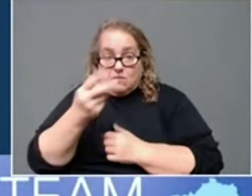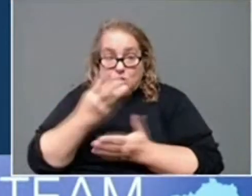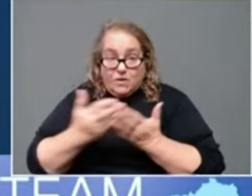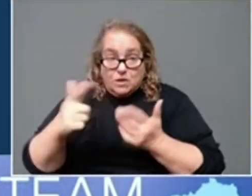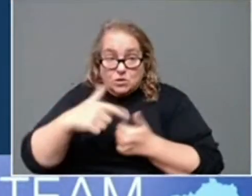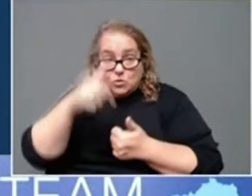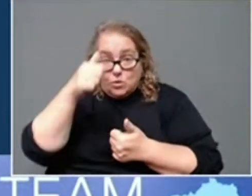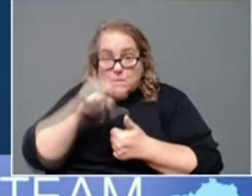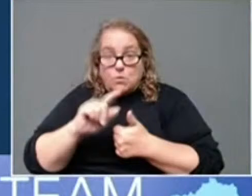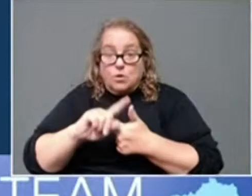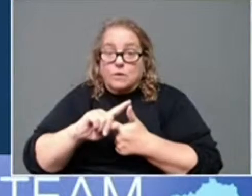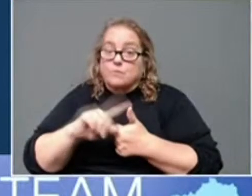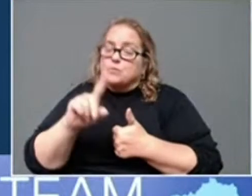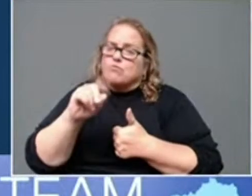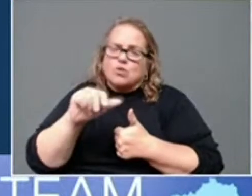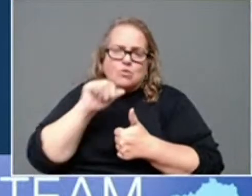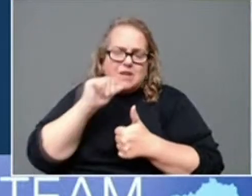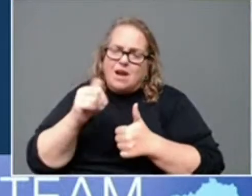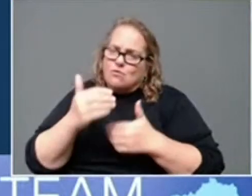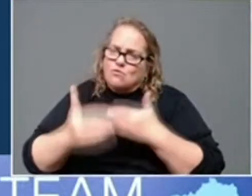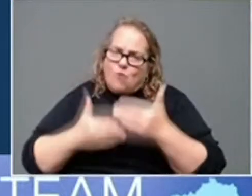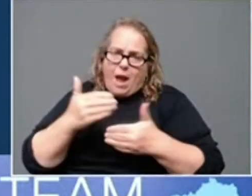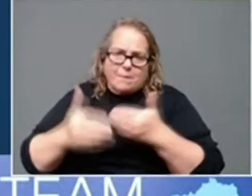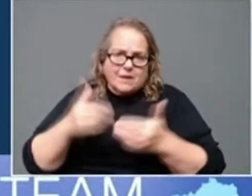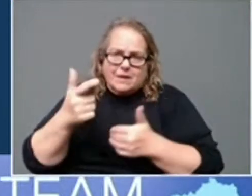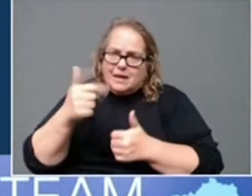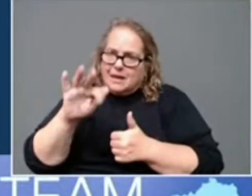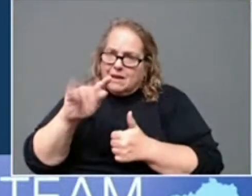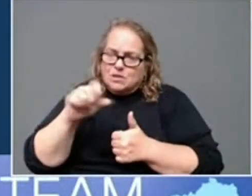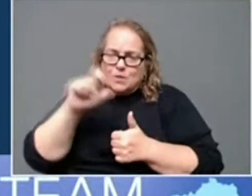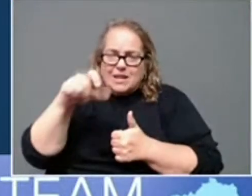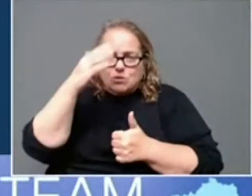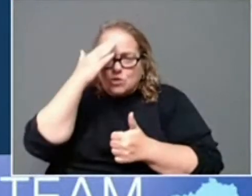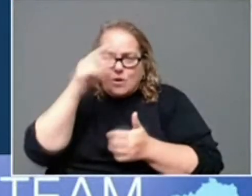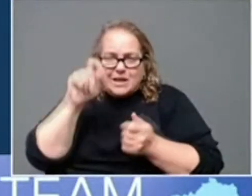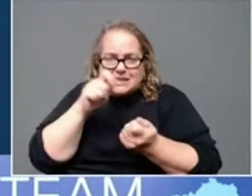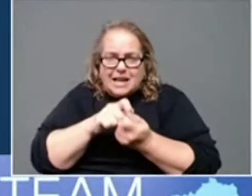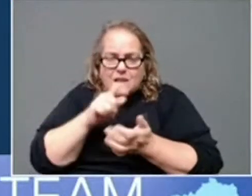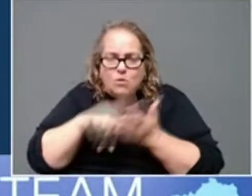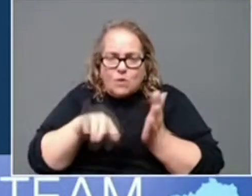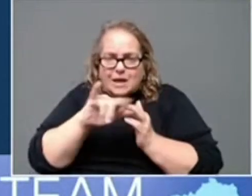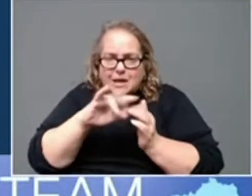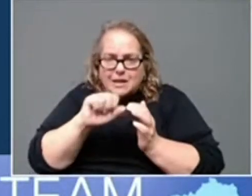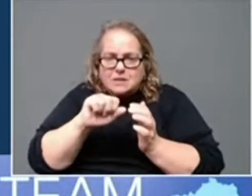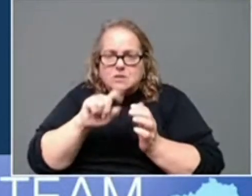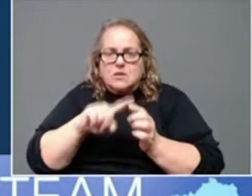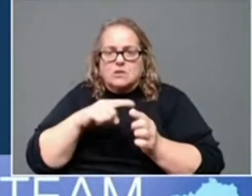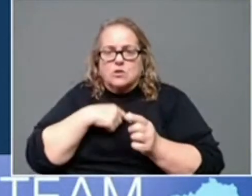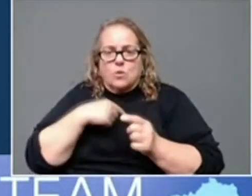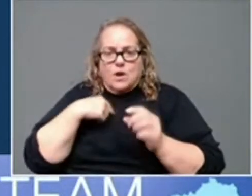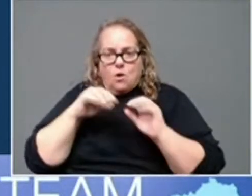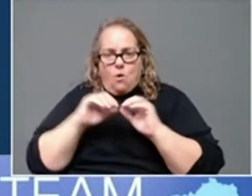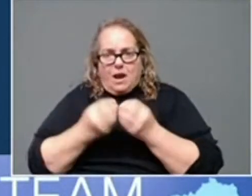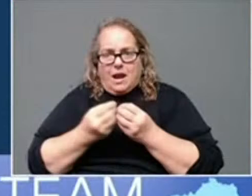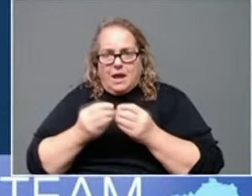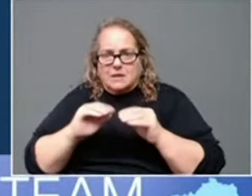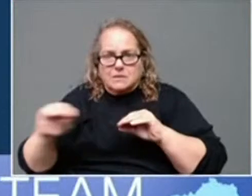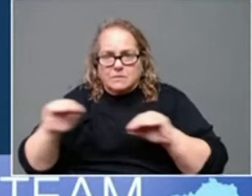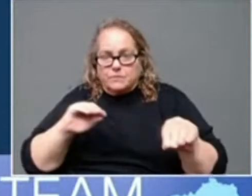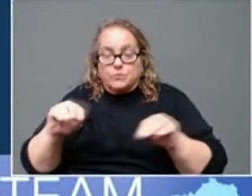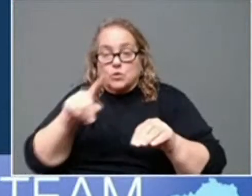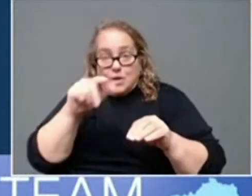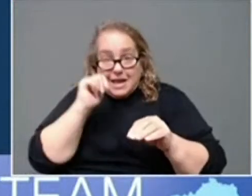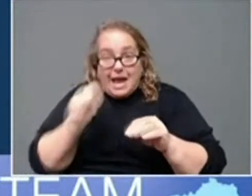Please do not wrap the gifts, as we need to know exactly what they are as we sort and organize them. You can donate wrapping